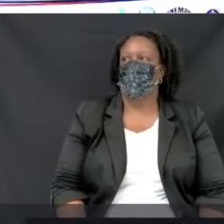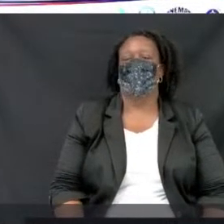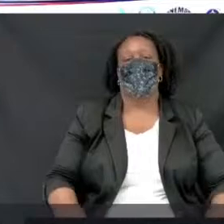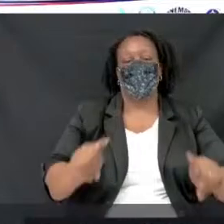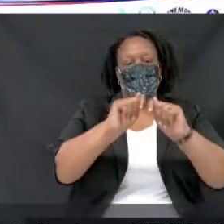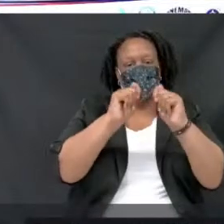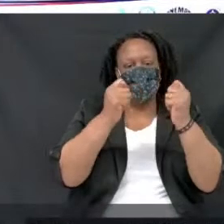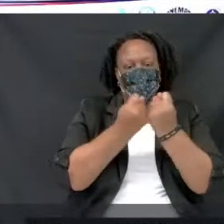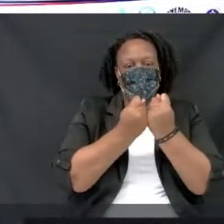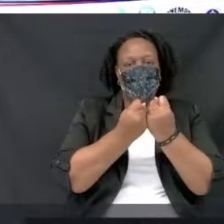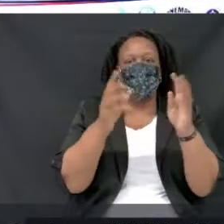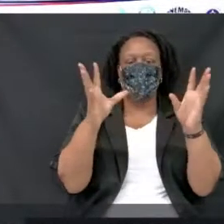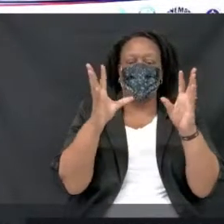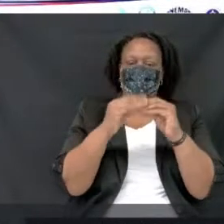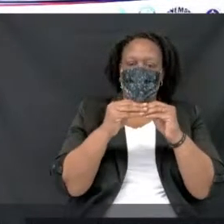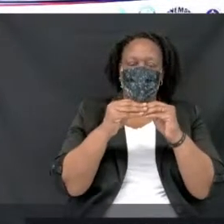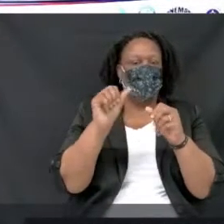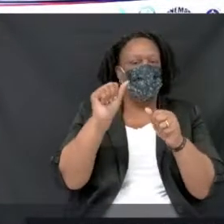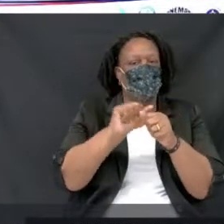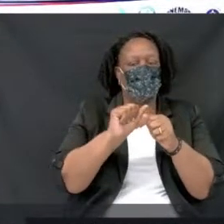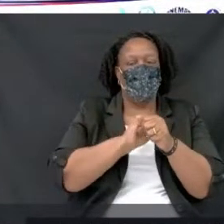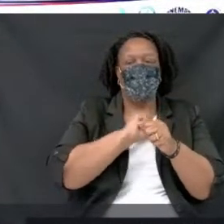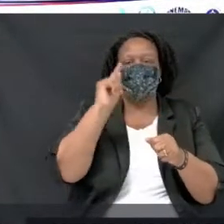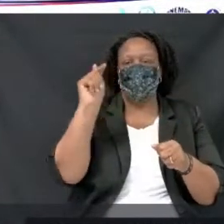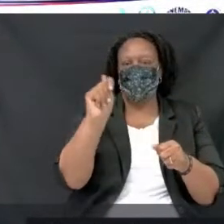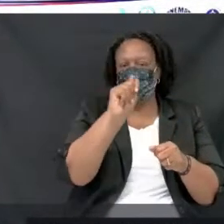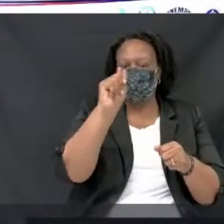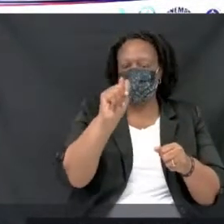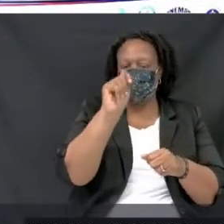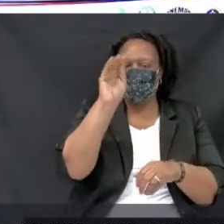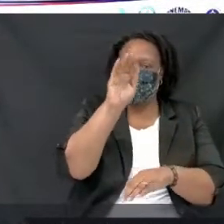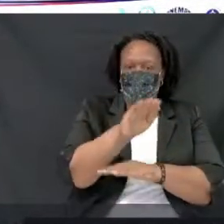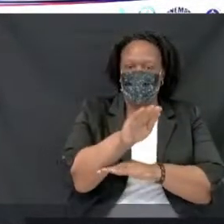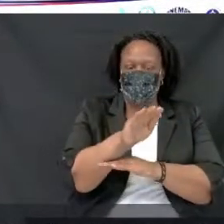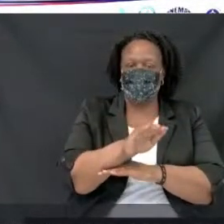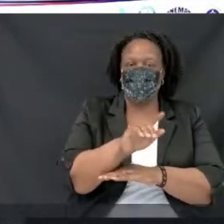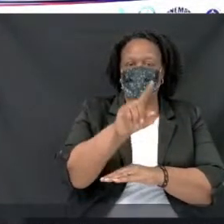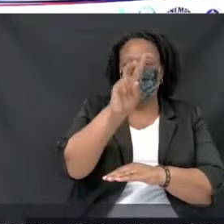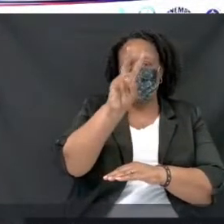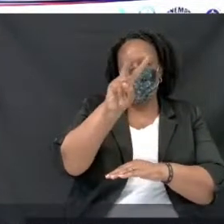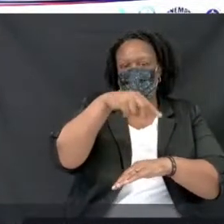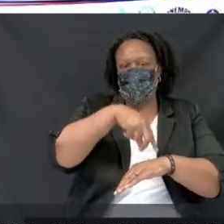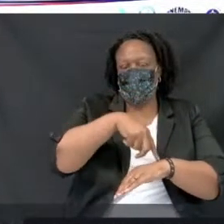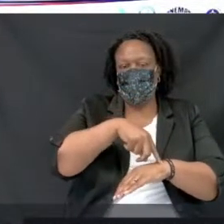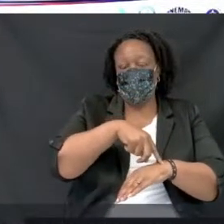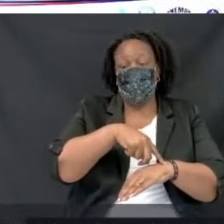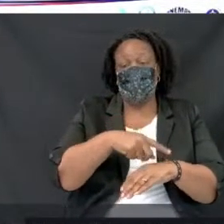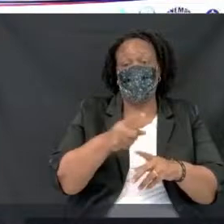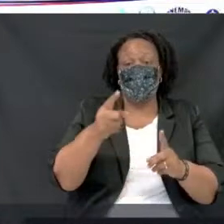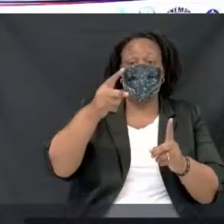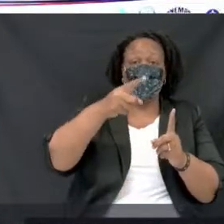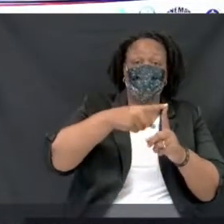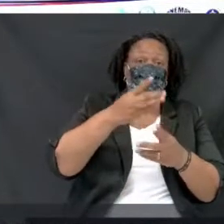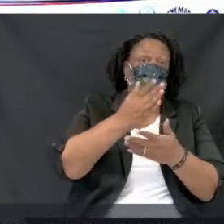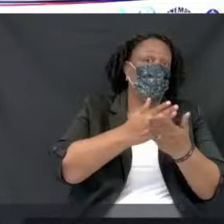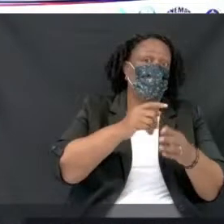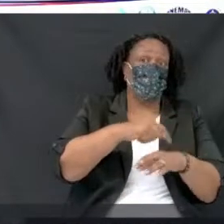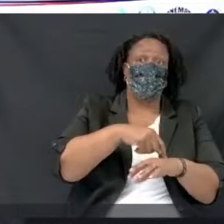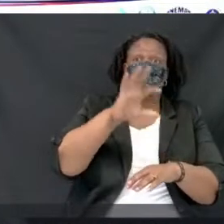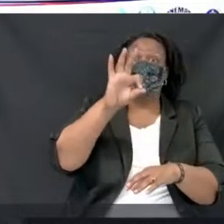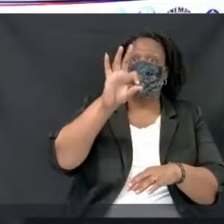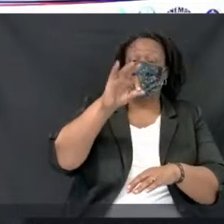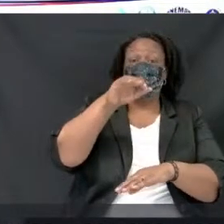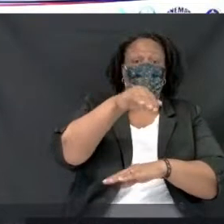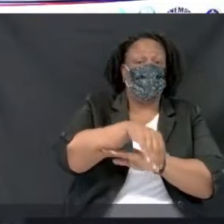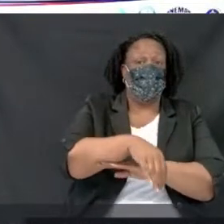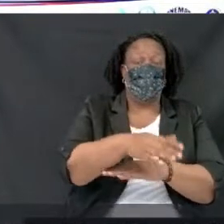meets every Tuesday afternoon from 2 p.m. Sometimes we go until 9, 10 o'clock in the night if necessary. And we